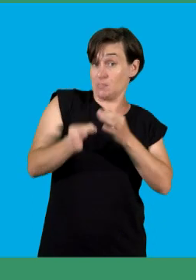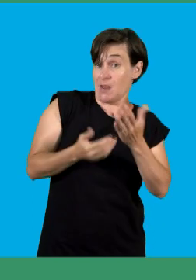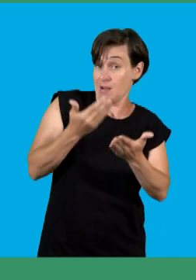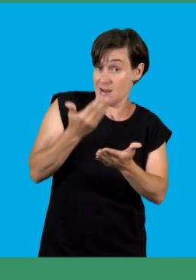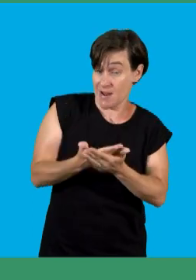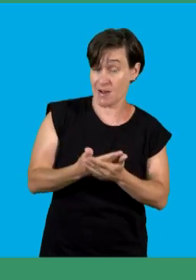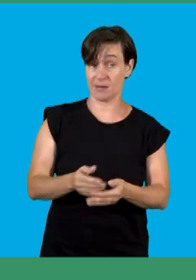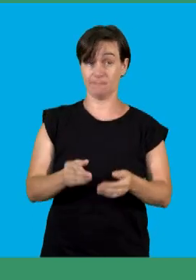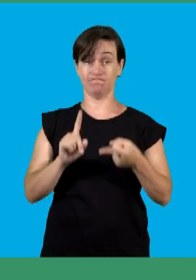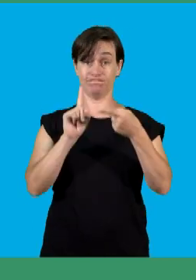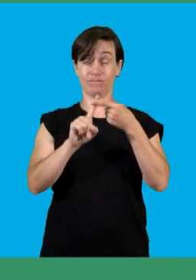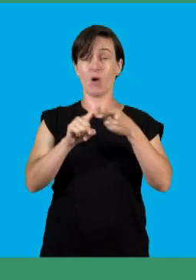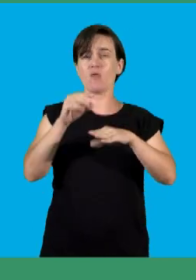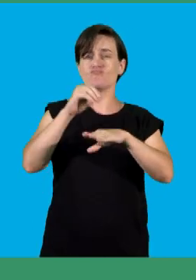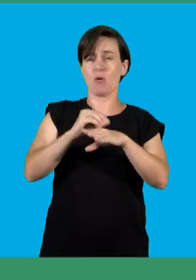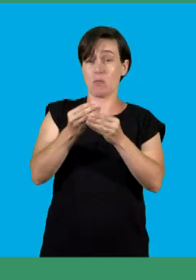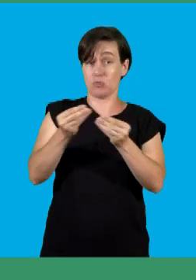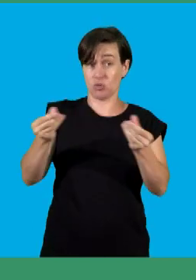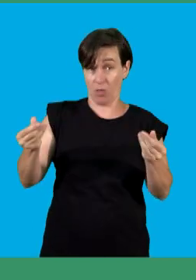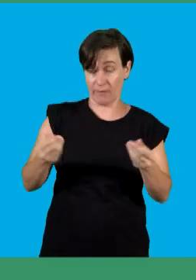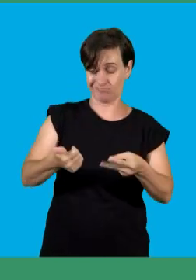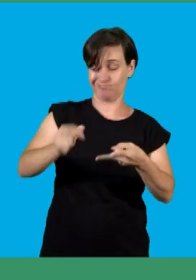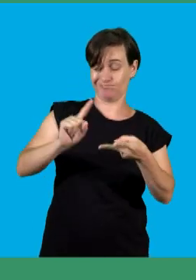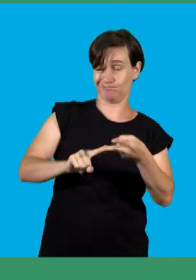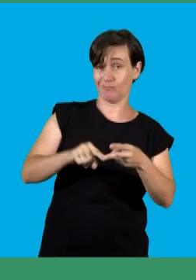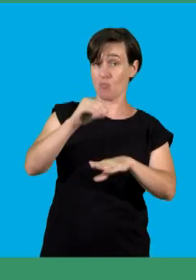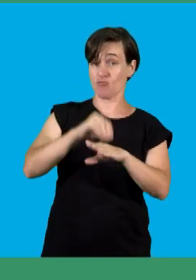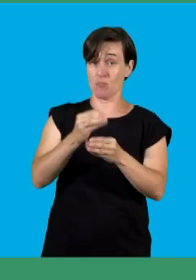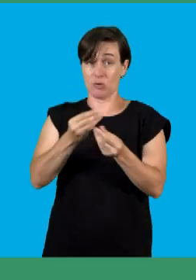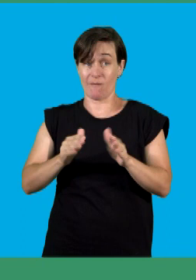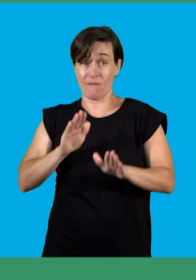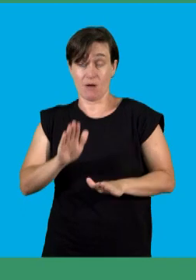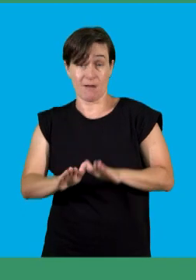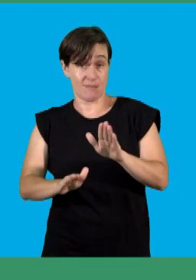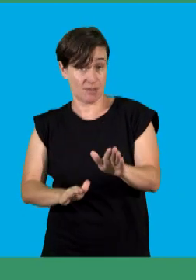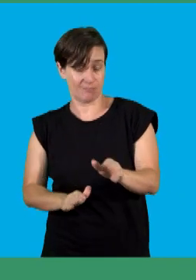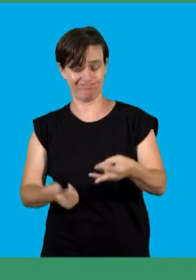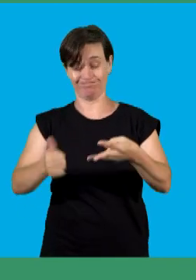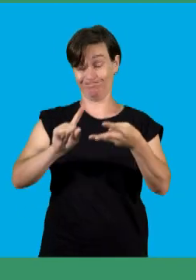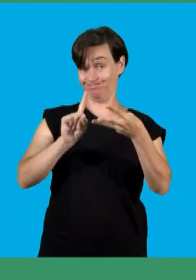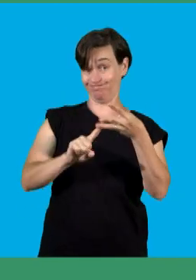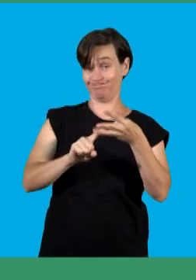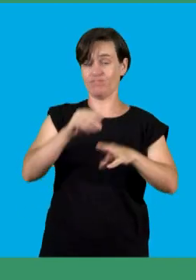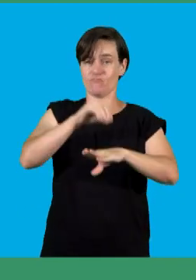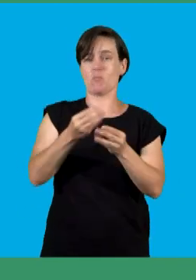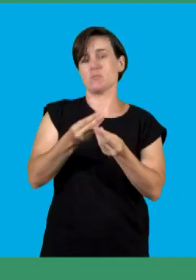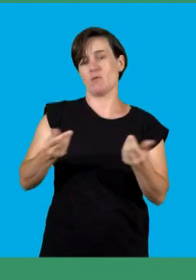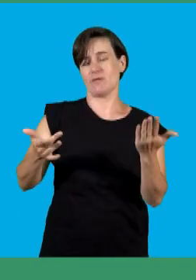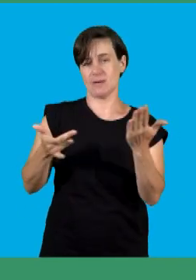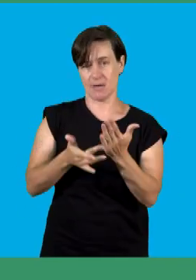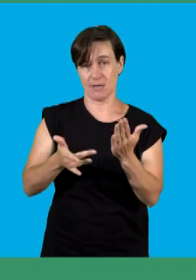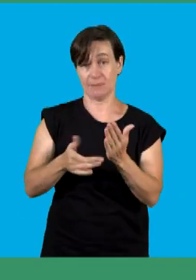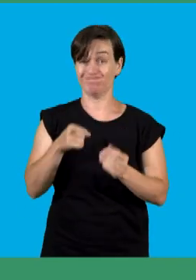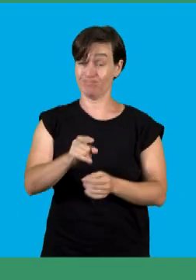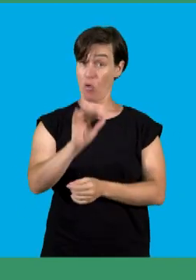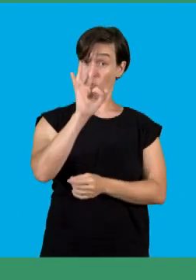explain the following concepts: problem solving steps, and problem-solving techniques. As